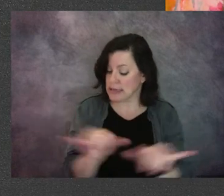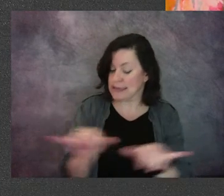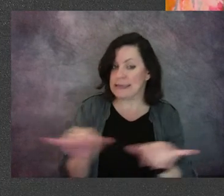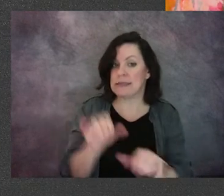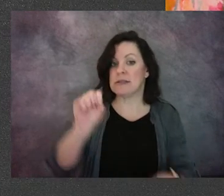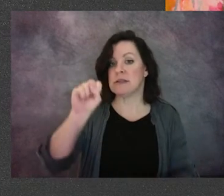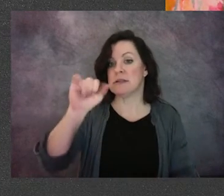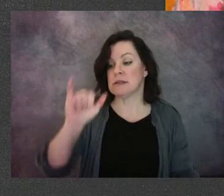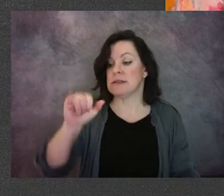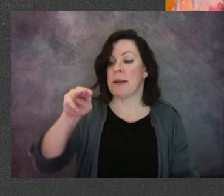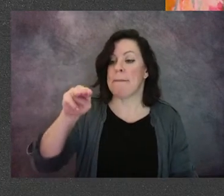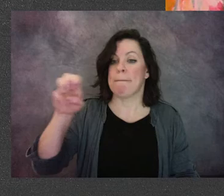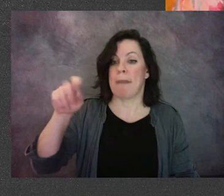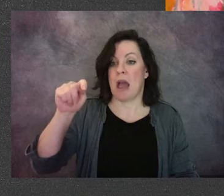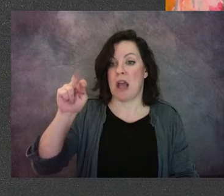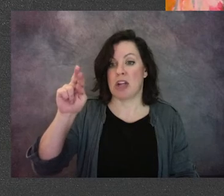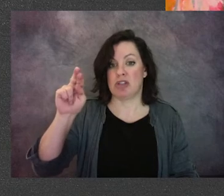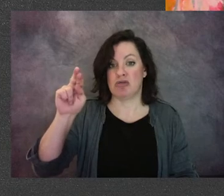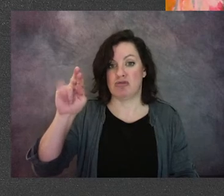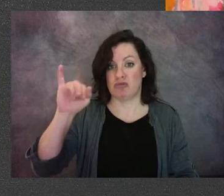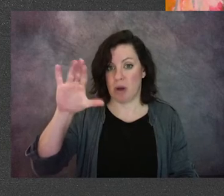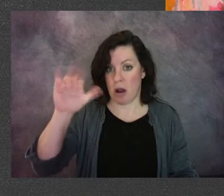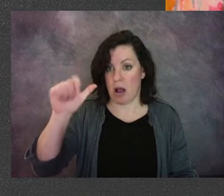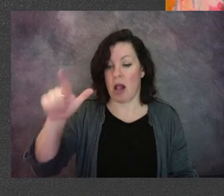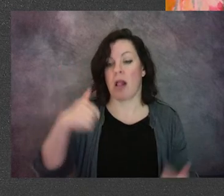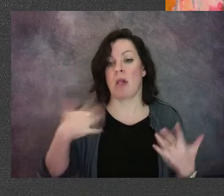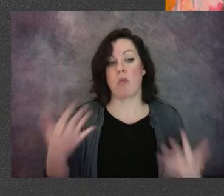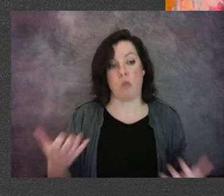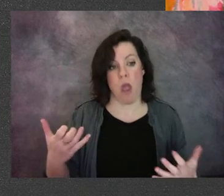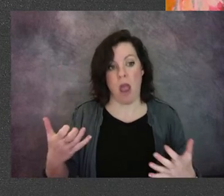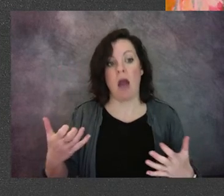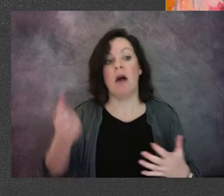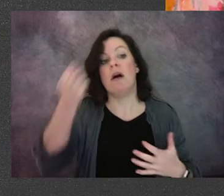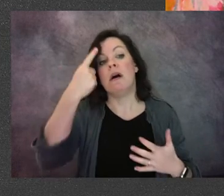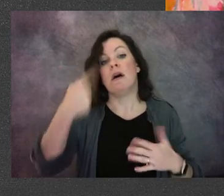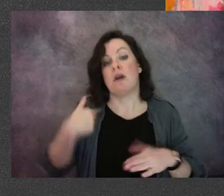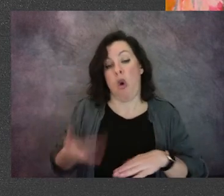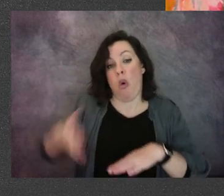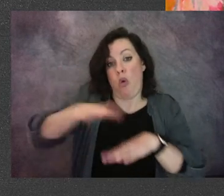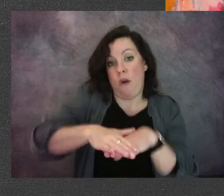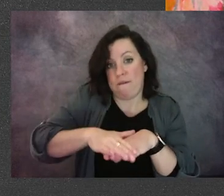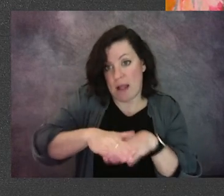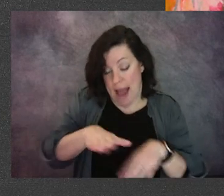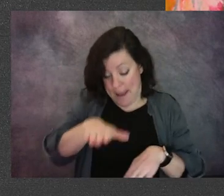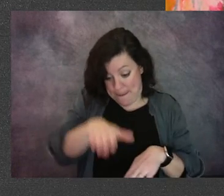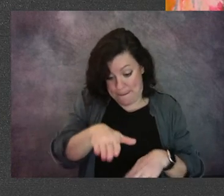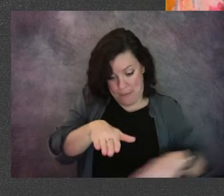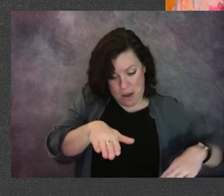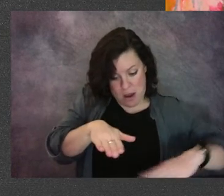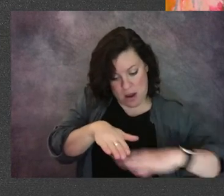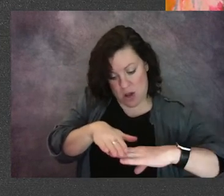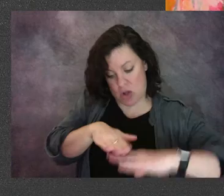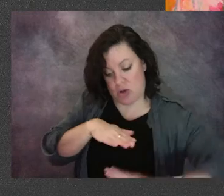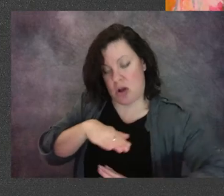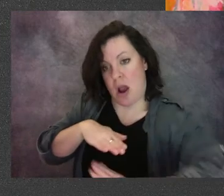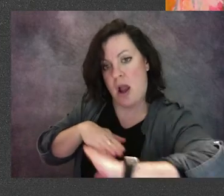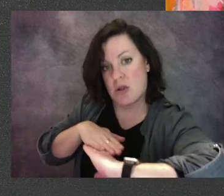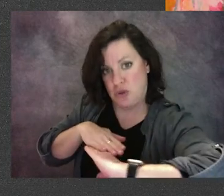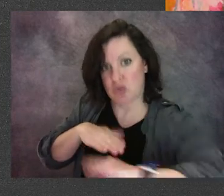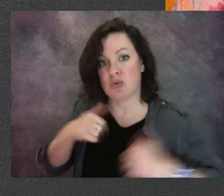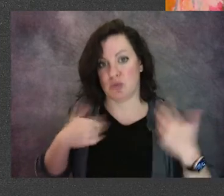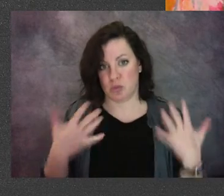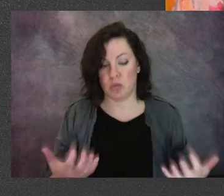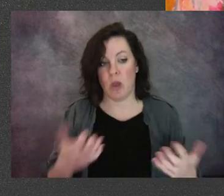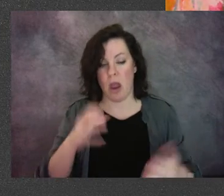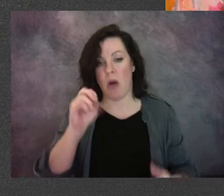Do you like how I'm overlapping? That means I'm placing my one leaf underneath the other. You could overlap on top, but I